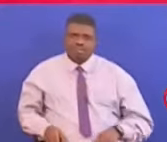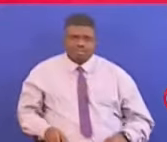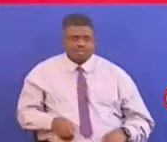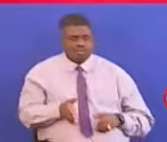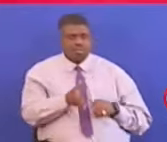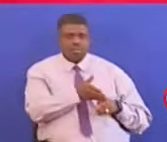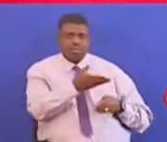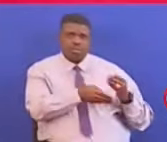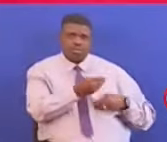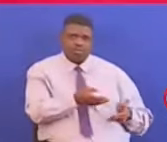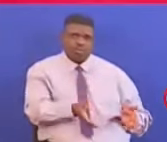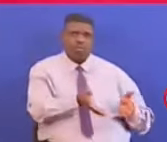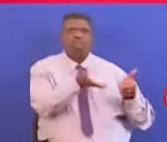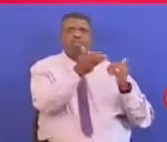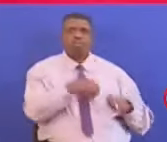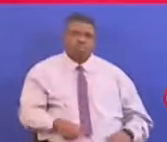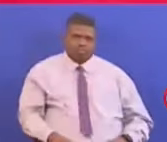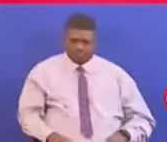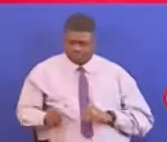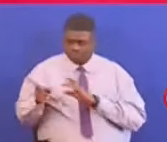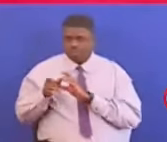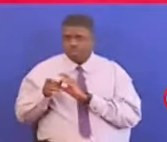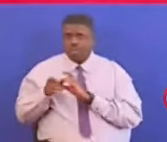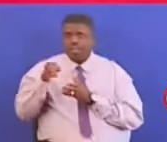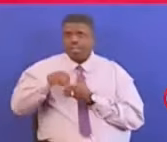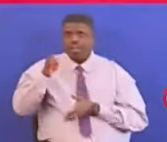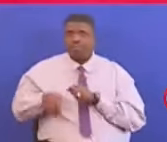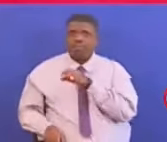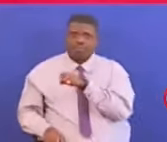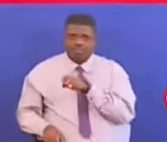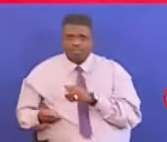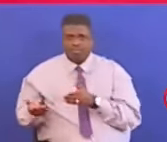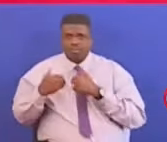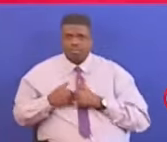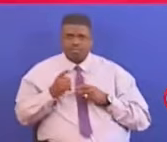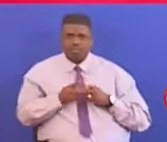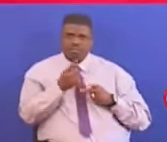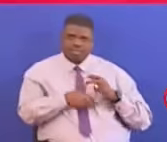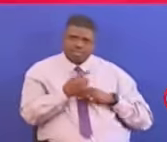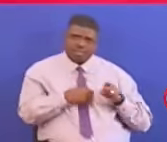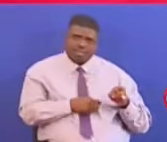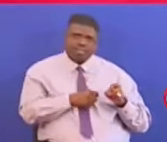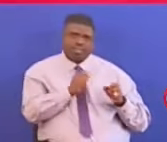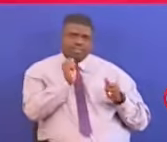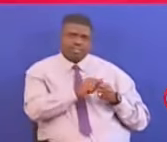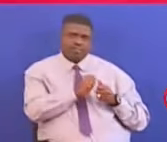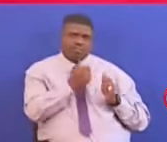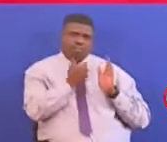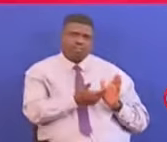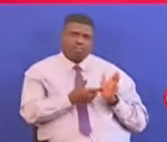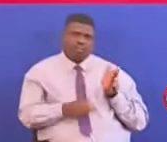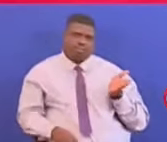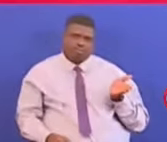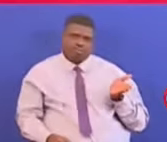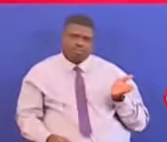development and the comparative advantages, we can have an integration aspect, for example, as far as,